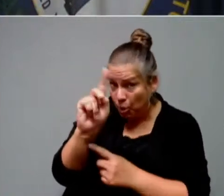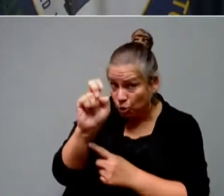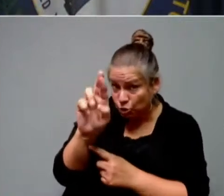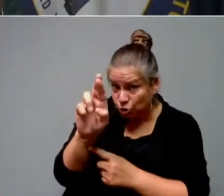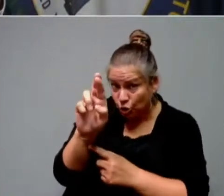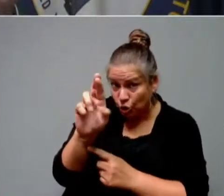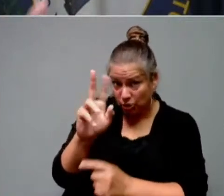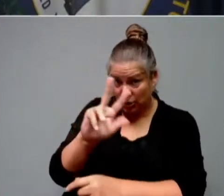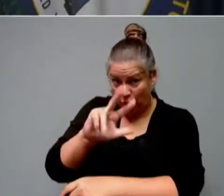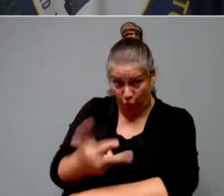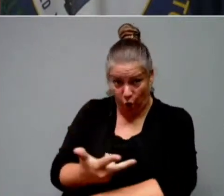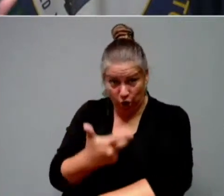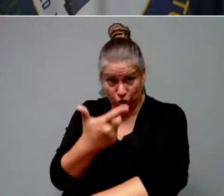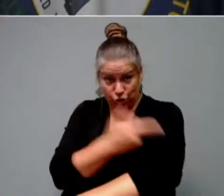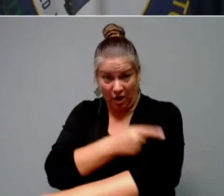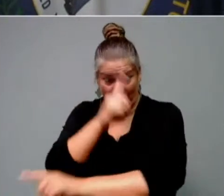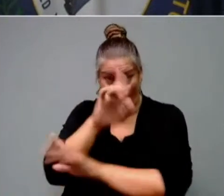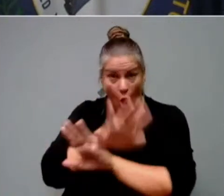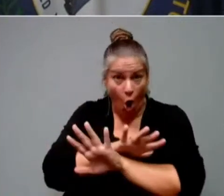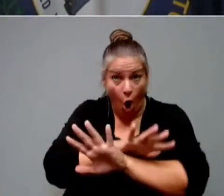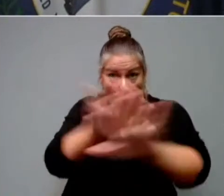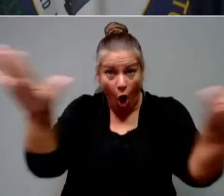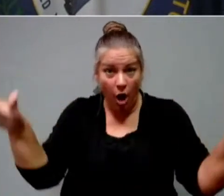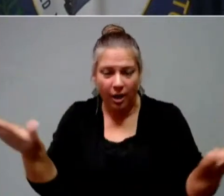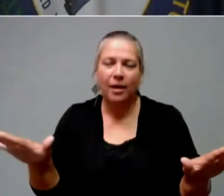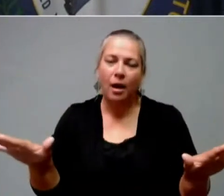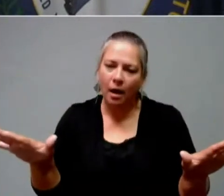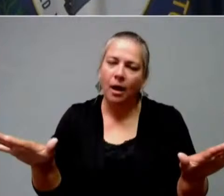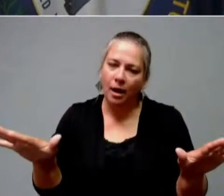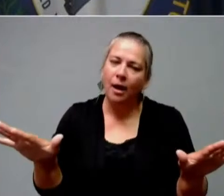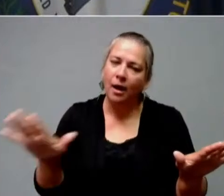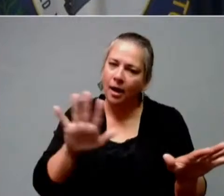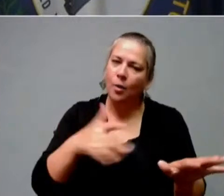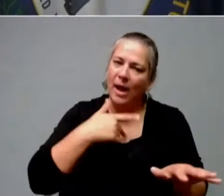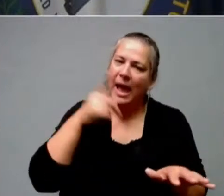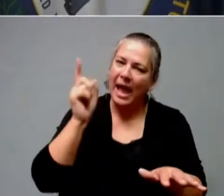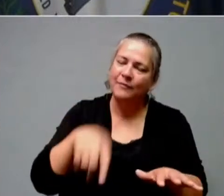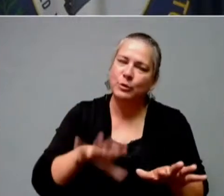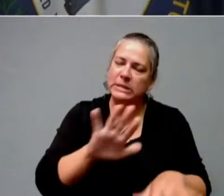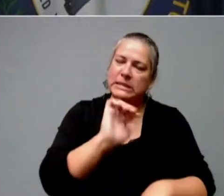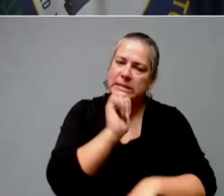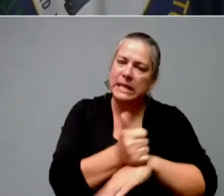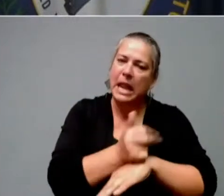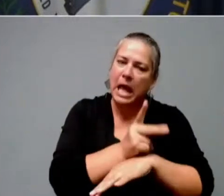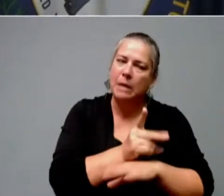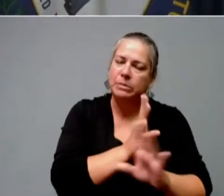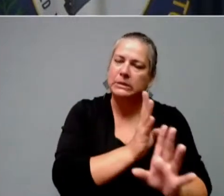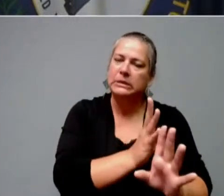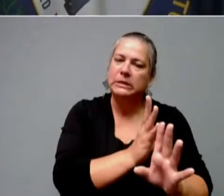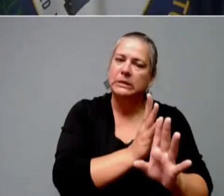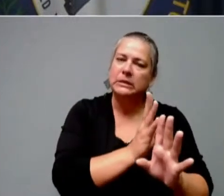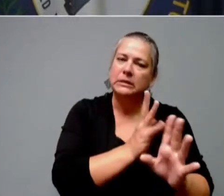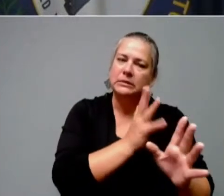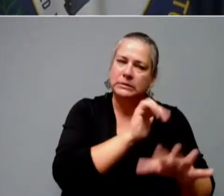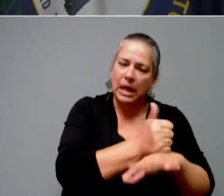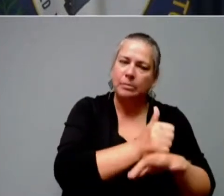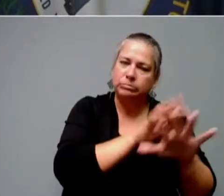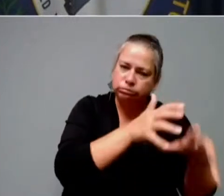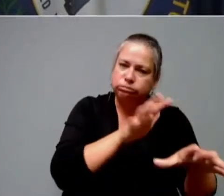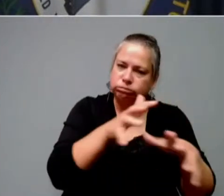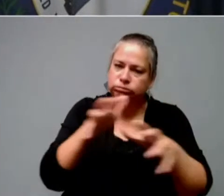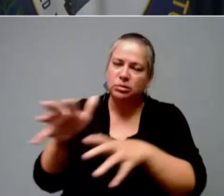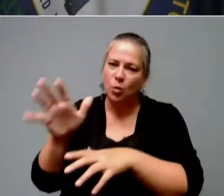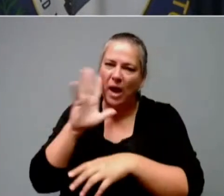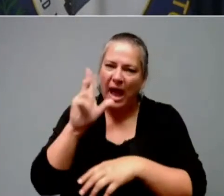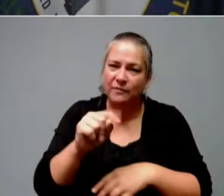to set up some bigger operations to get folks through. But we believe that if they go there, it's going to be a